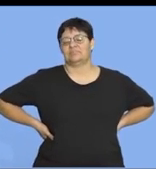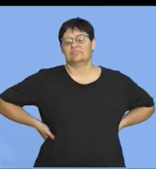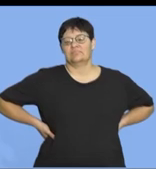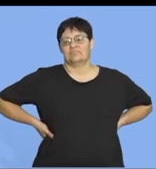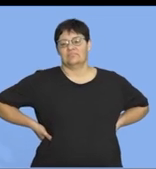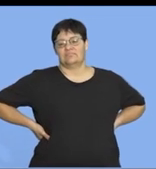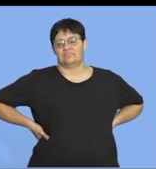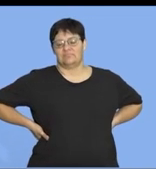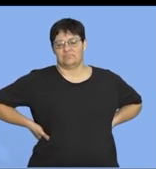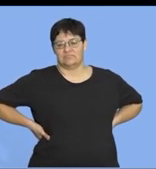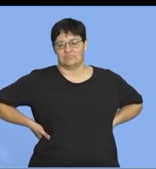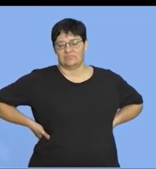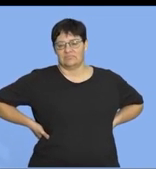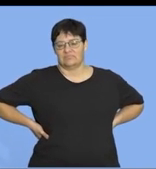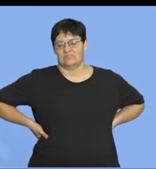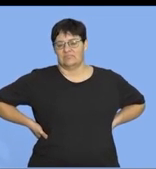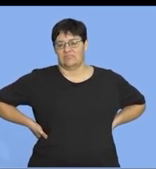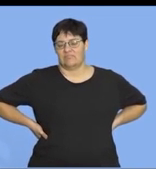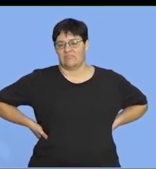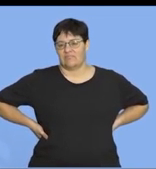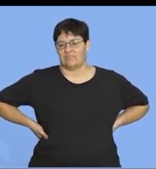5 minutes, hang on, wait.